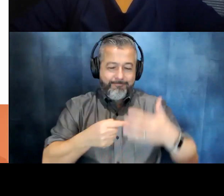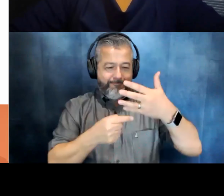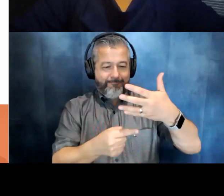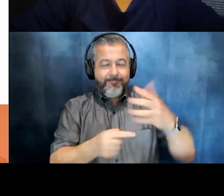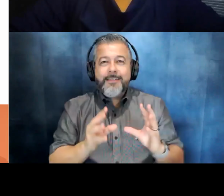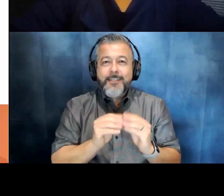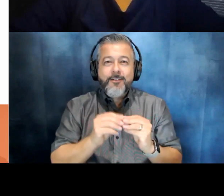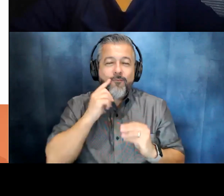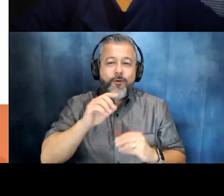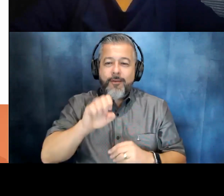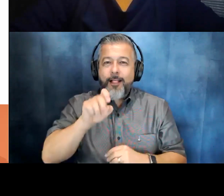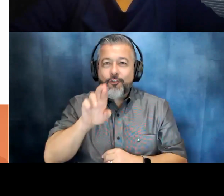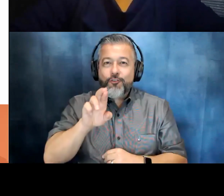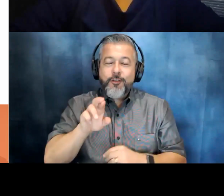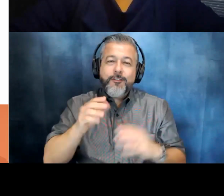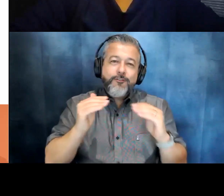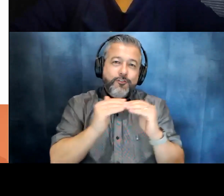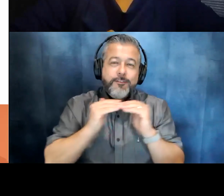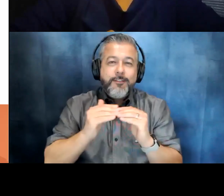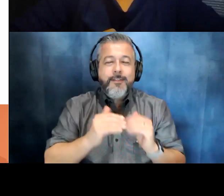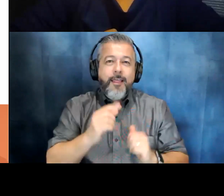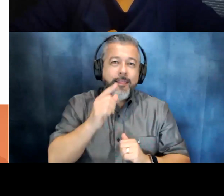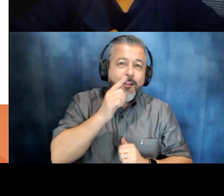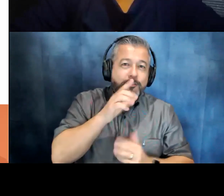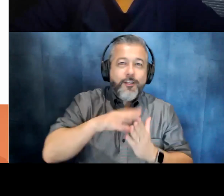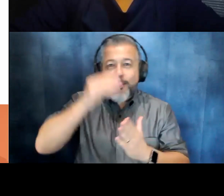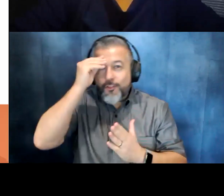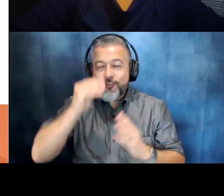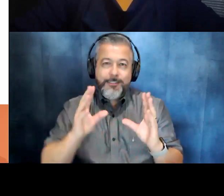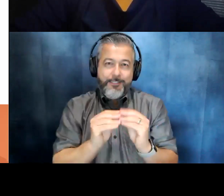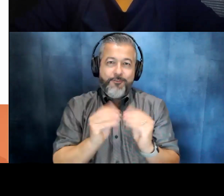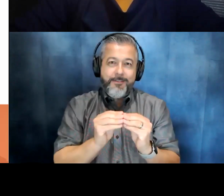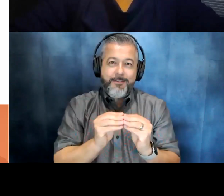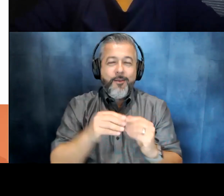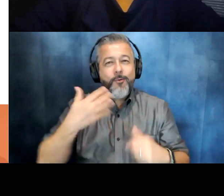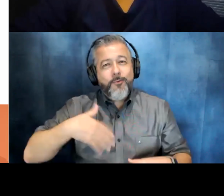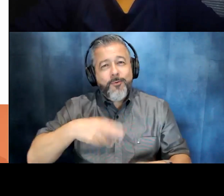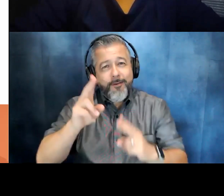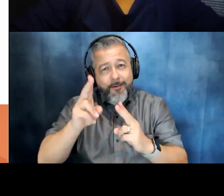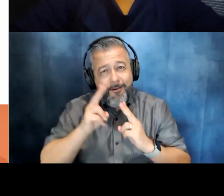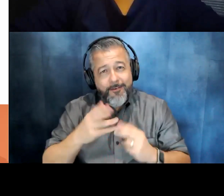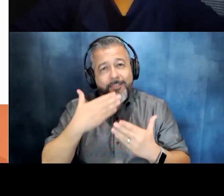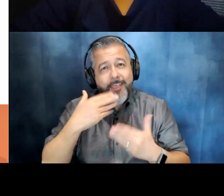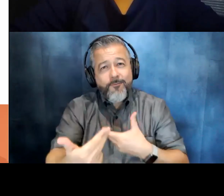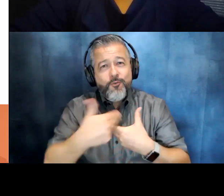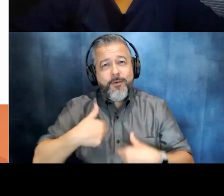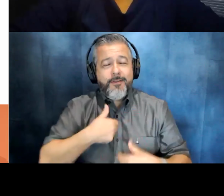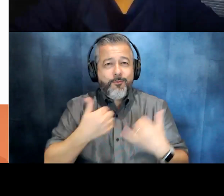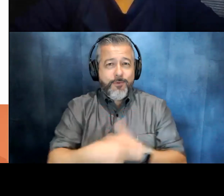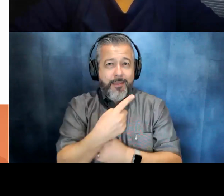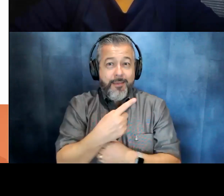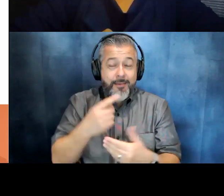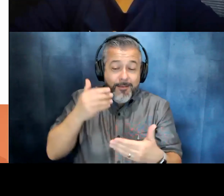Justice Lunch and Learn series. I am honored to have you here with us today as we go into the holiday